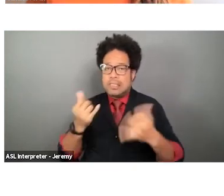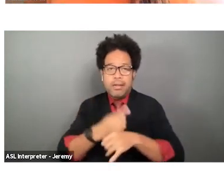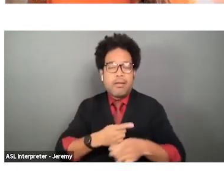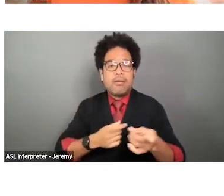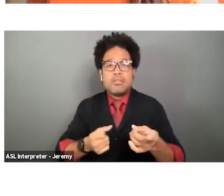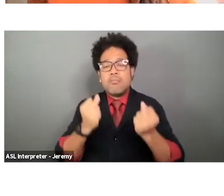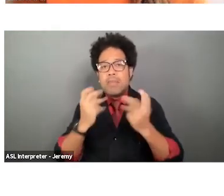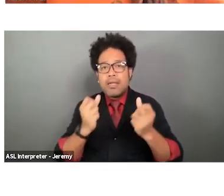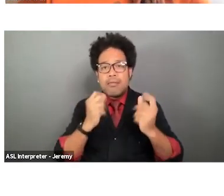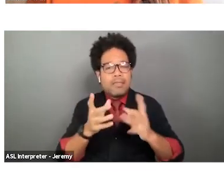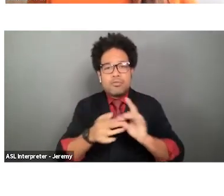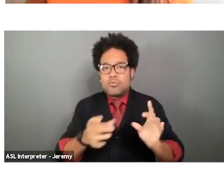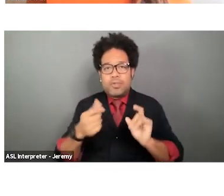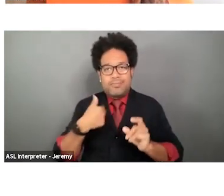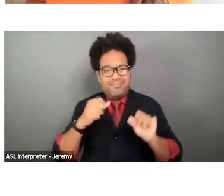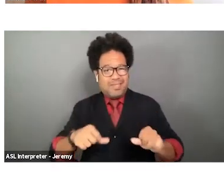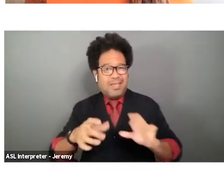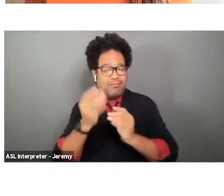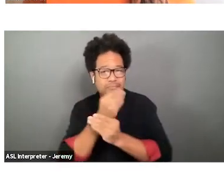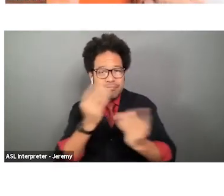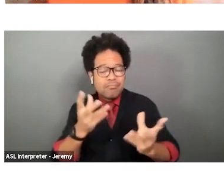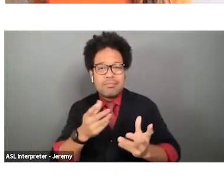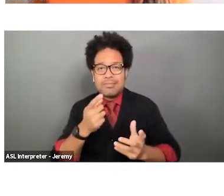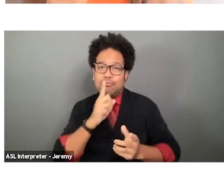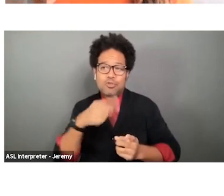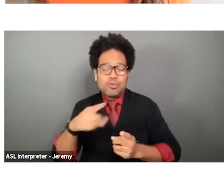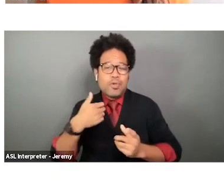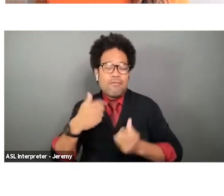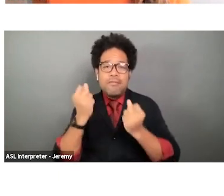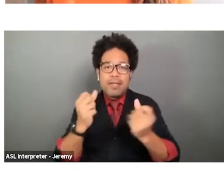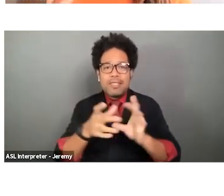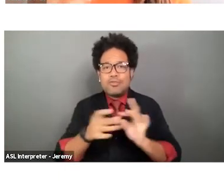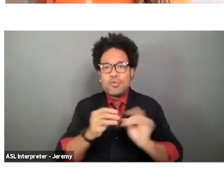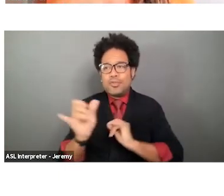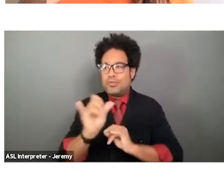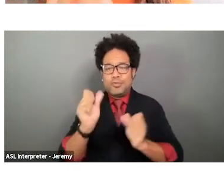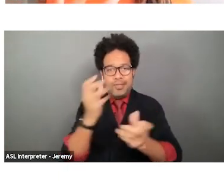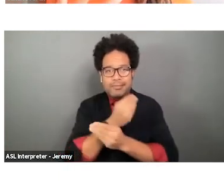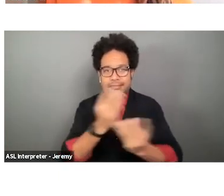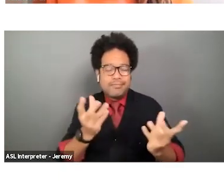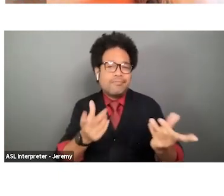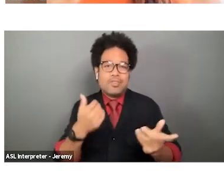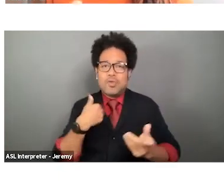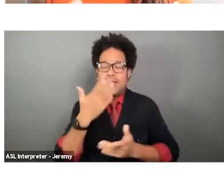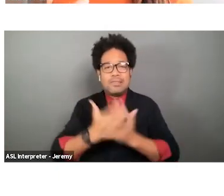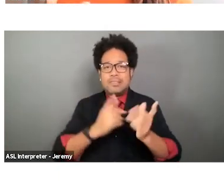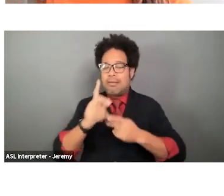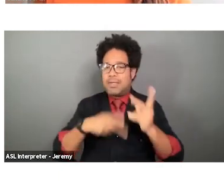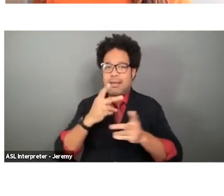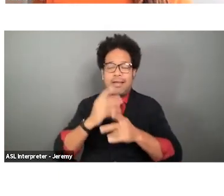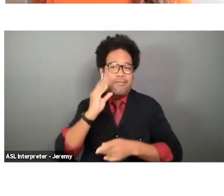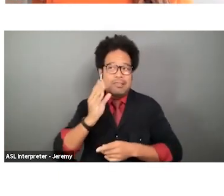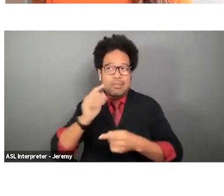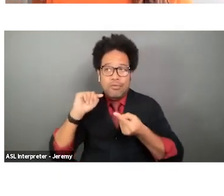share, and I'm sure you guys have dozens of other stories that you can think of that you can share where you've had some sort of harm, you had these things